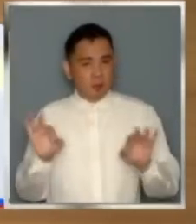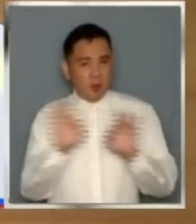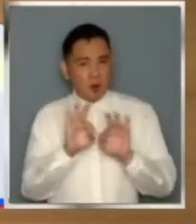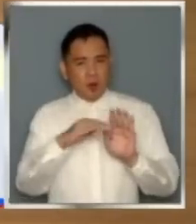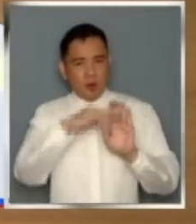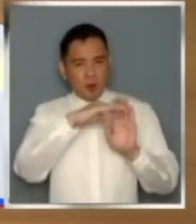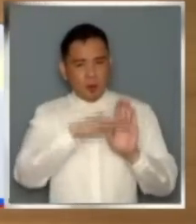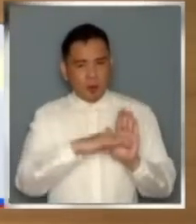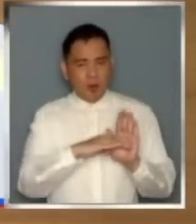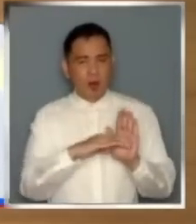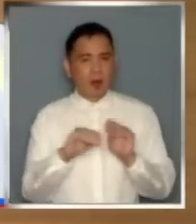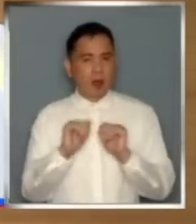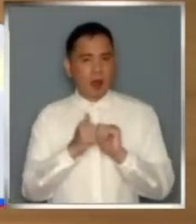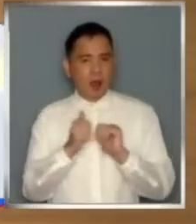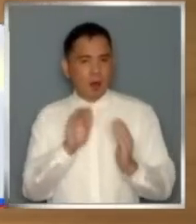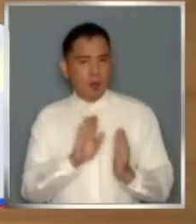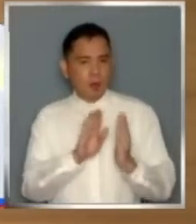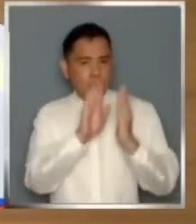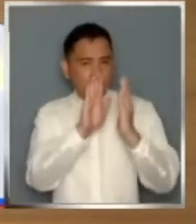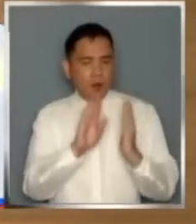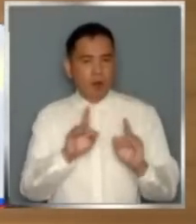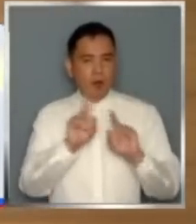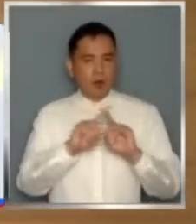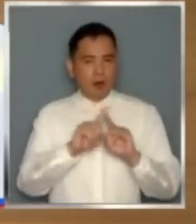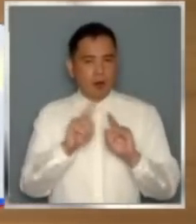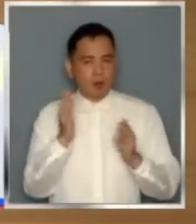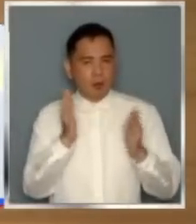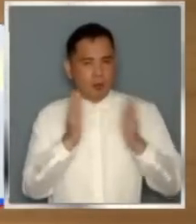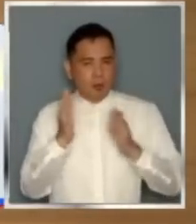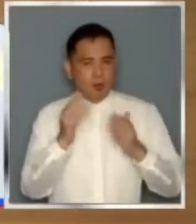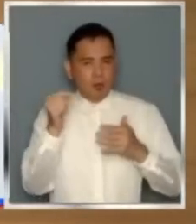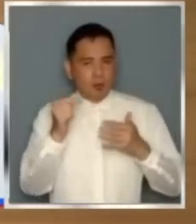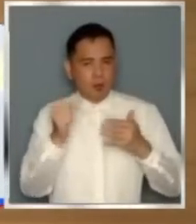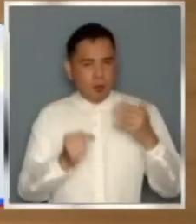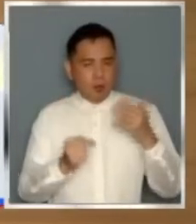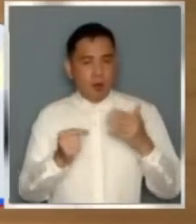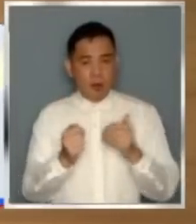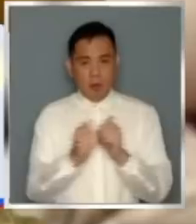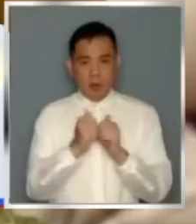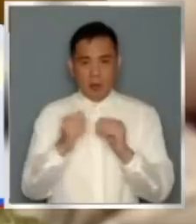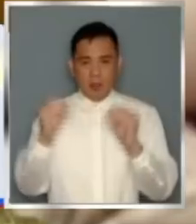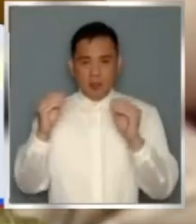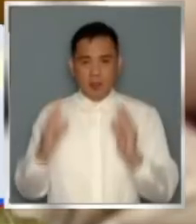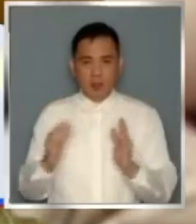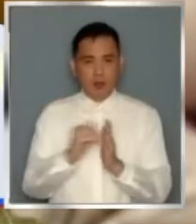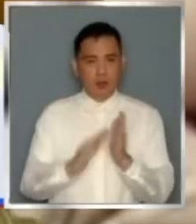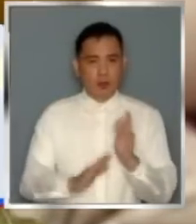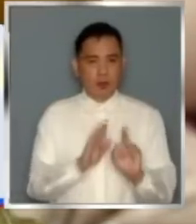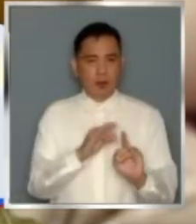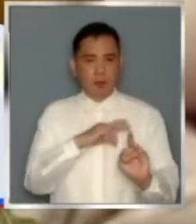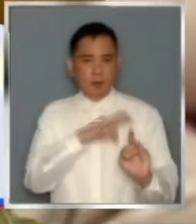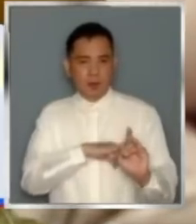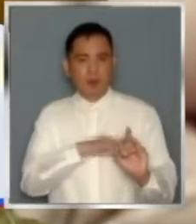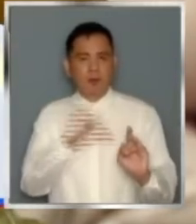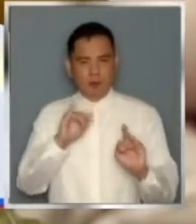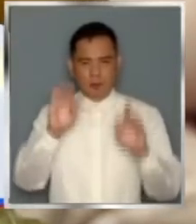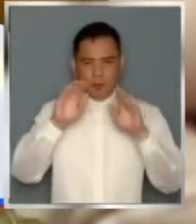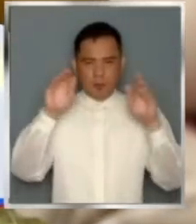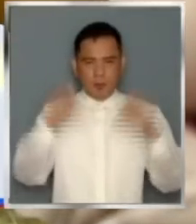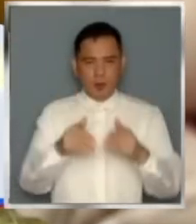rapid and responsive delivery, and the welfare of both learners and teachers. We are augmenting as well our school